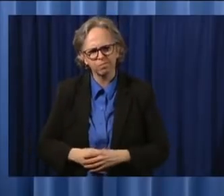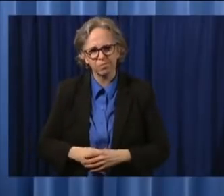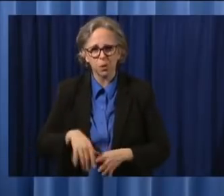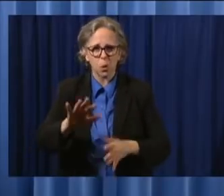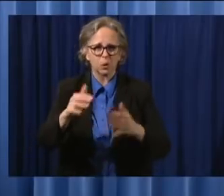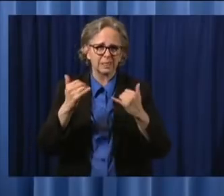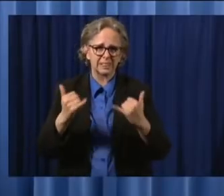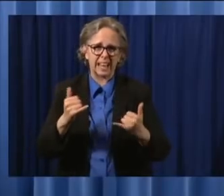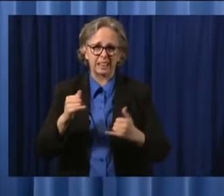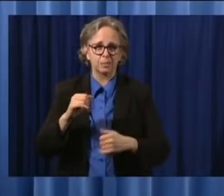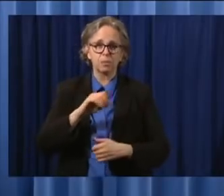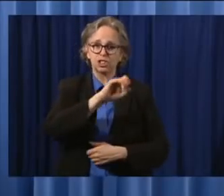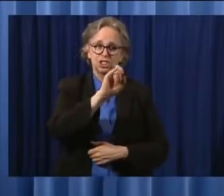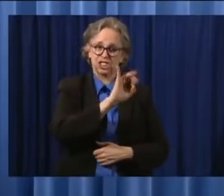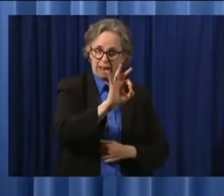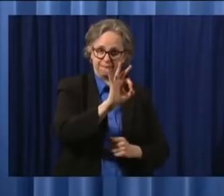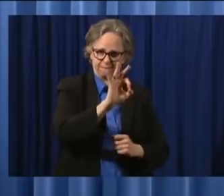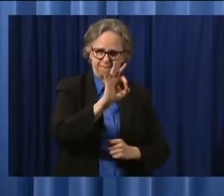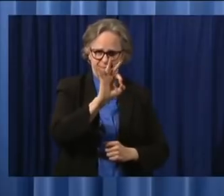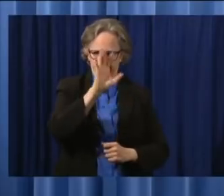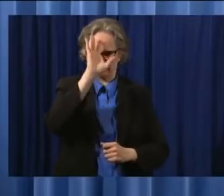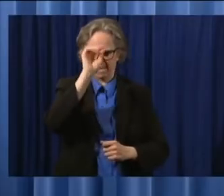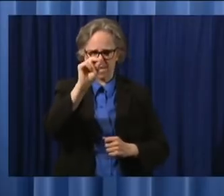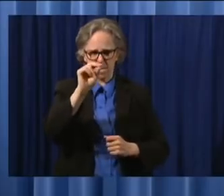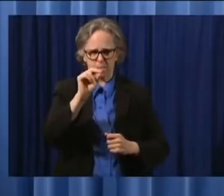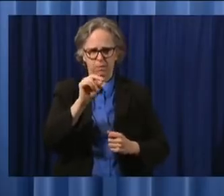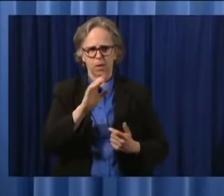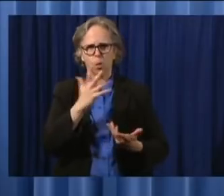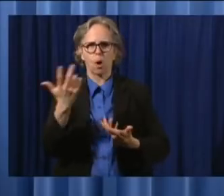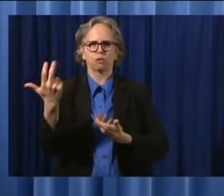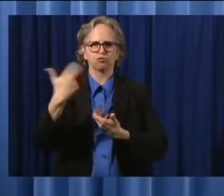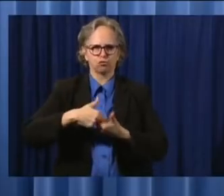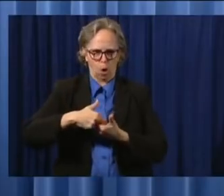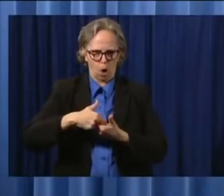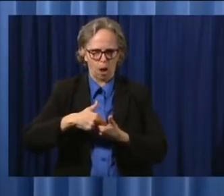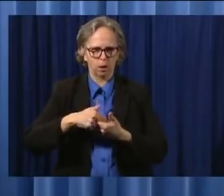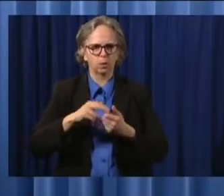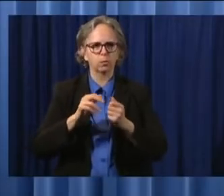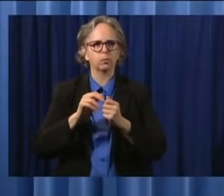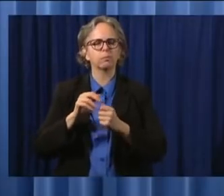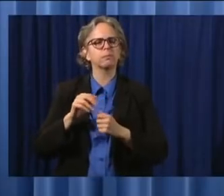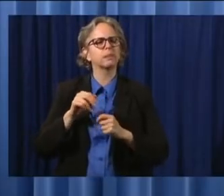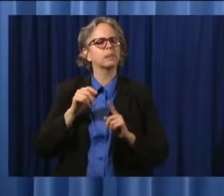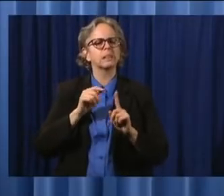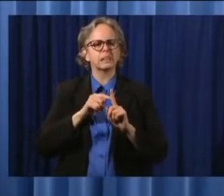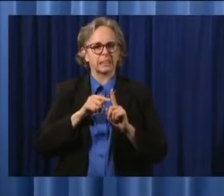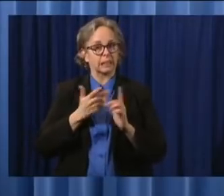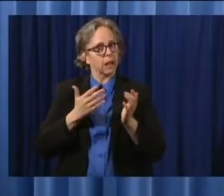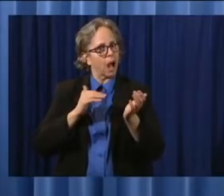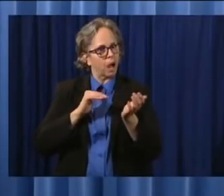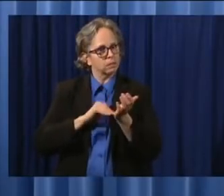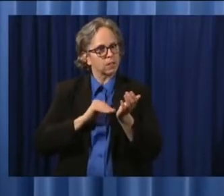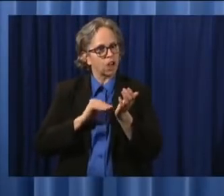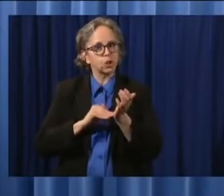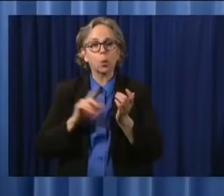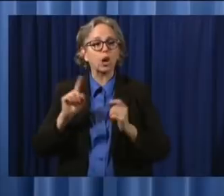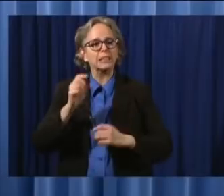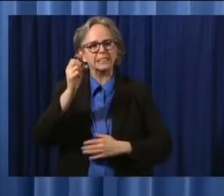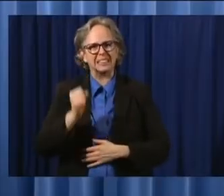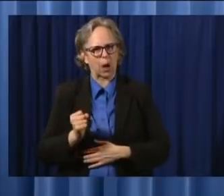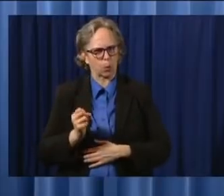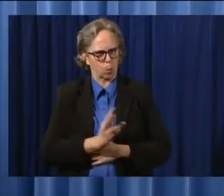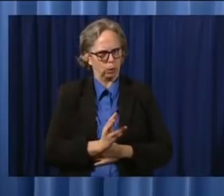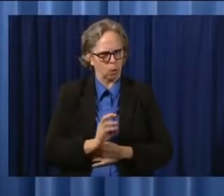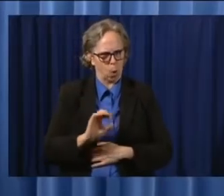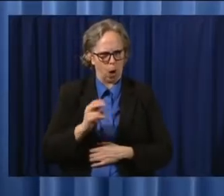Jeff. Before contracting COVID-19, Jeff, who's a physician in Southwest Ohio, was healthy,